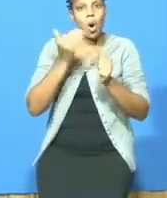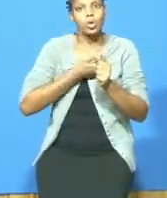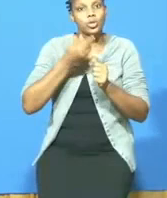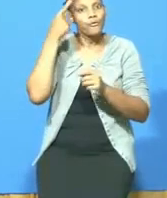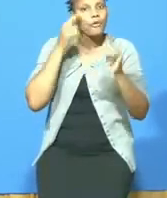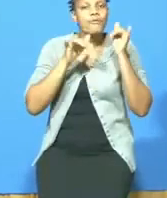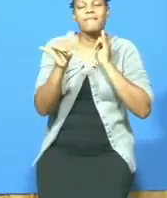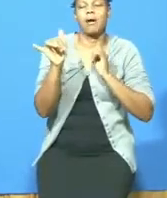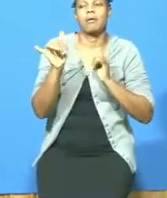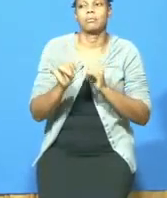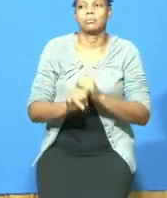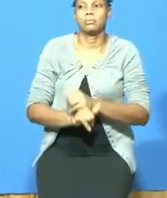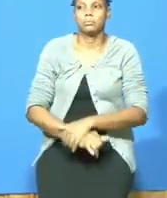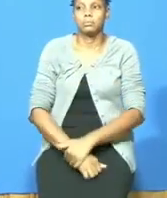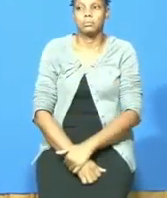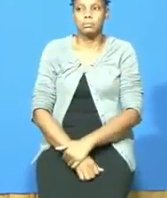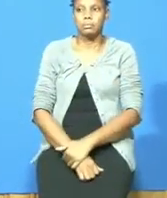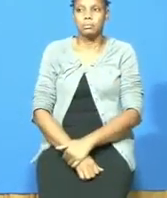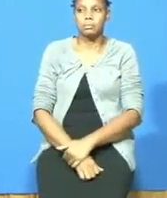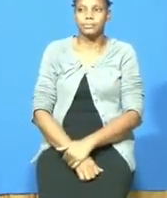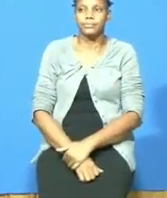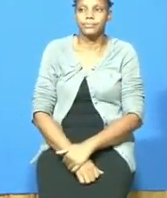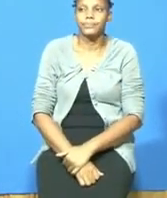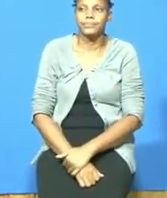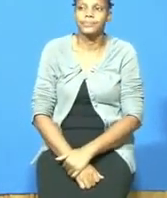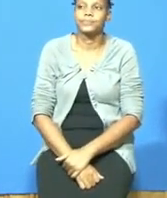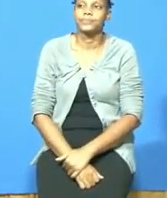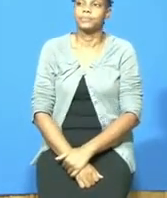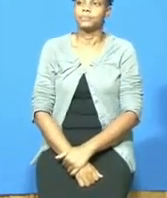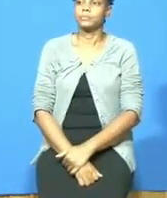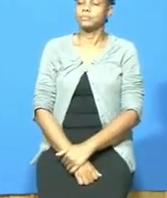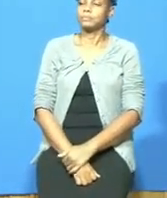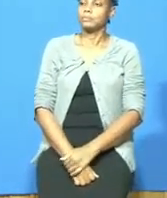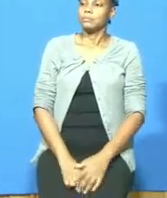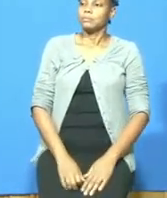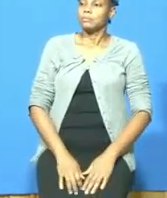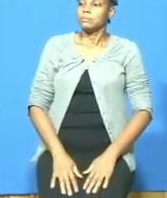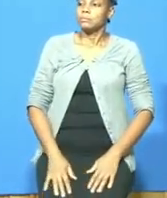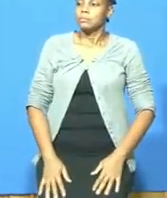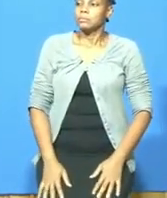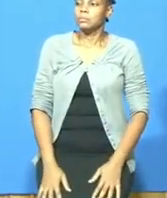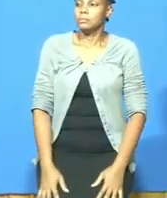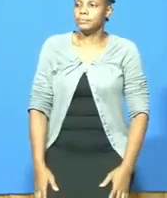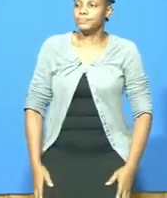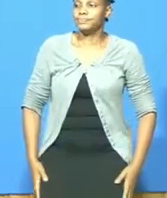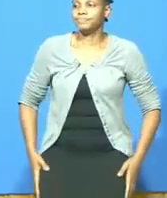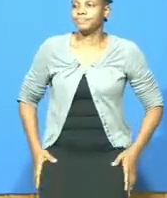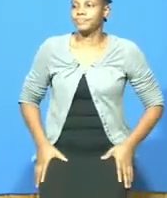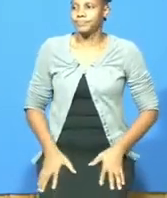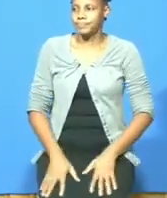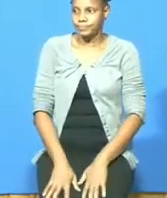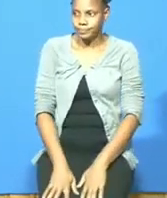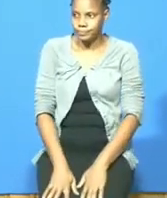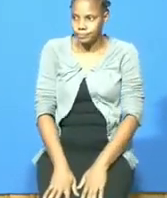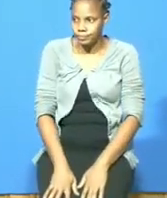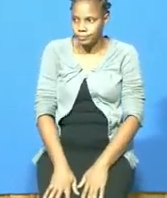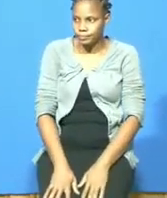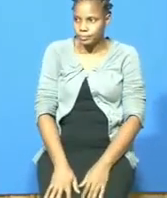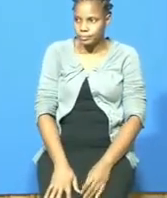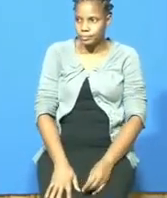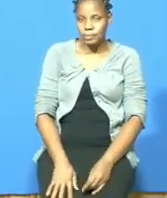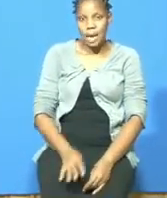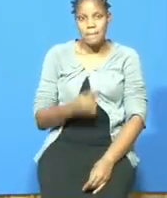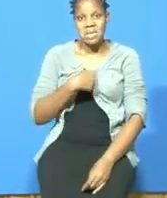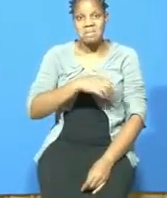Hey, never had the privilege of spending a night in